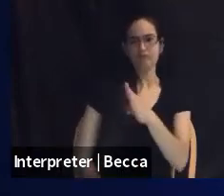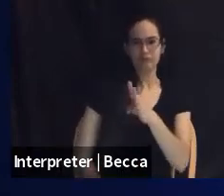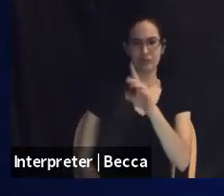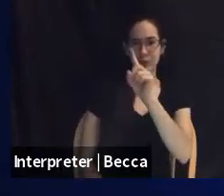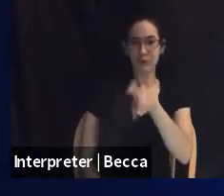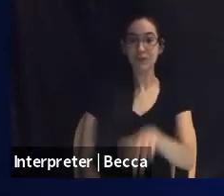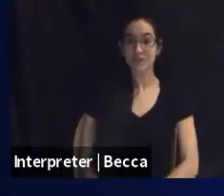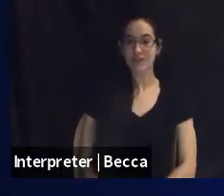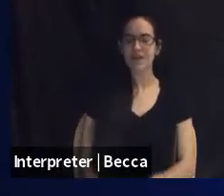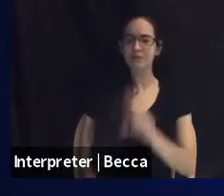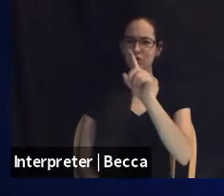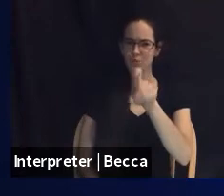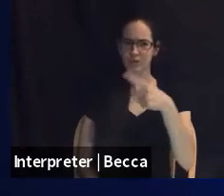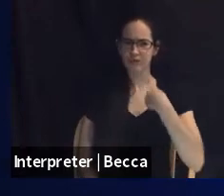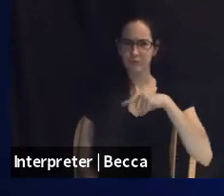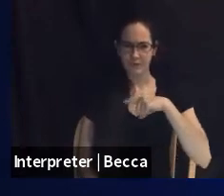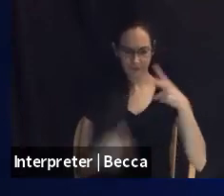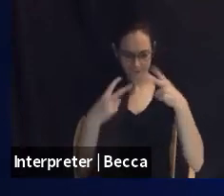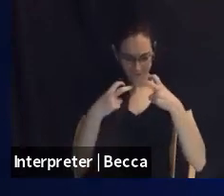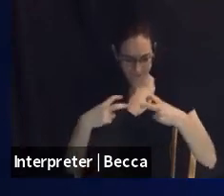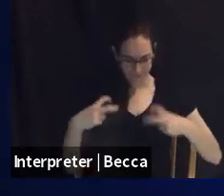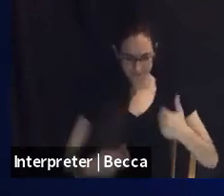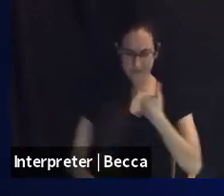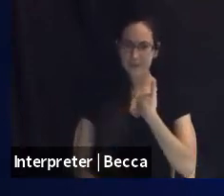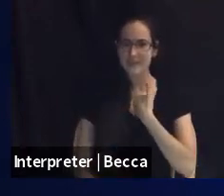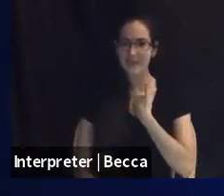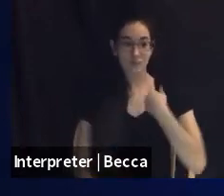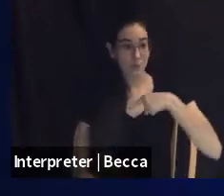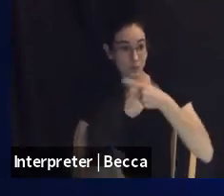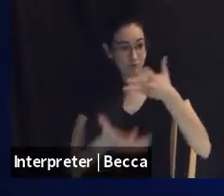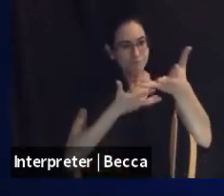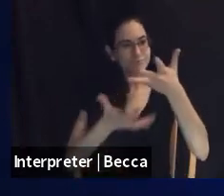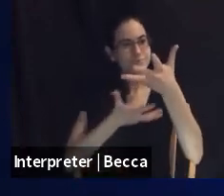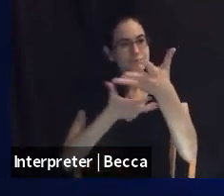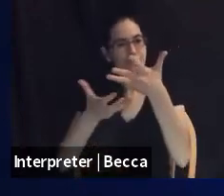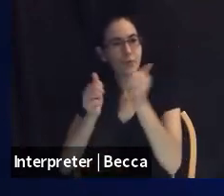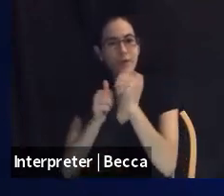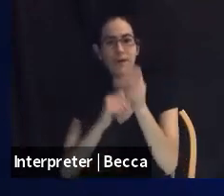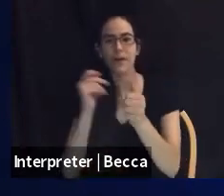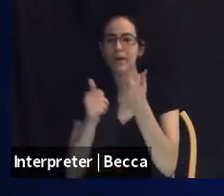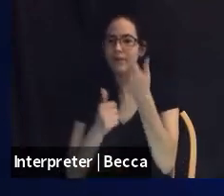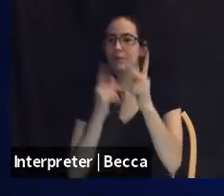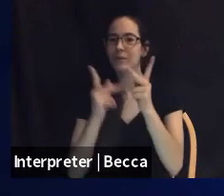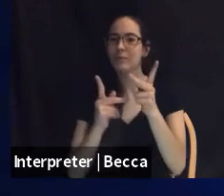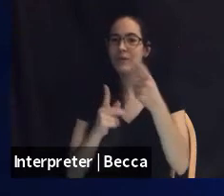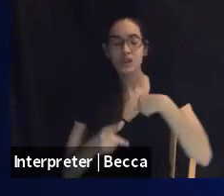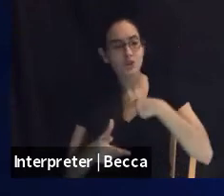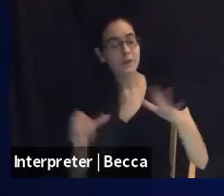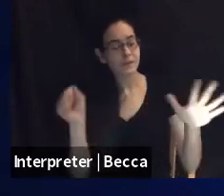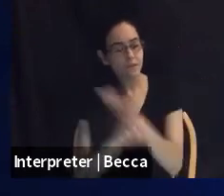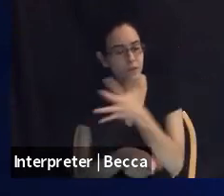but it's a question we have to ask ourselves. When we're engaging other people, do we actually engage